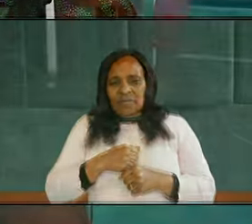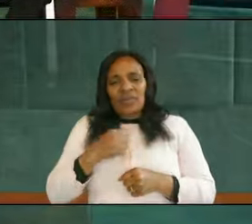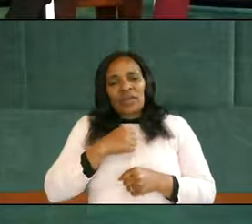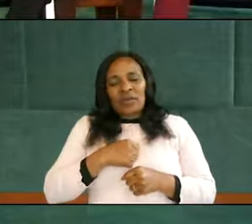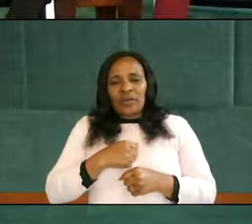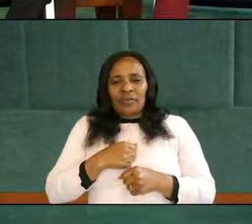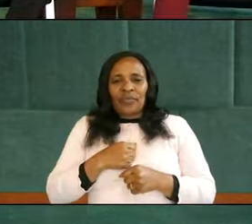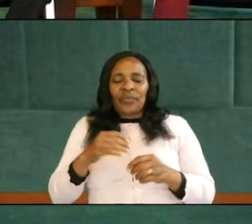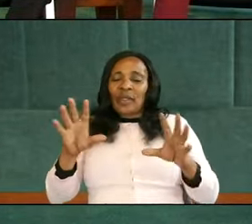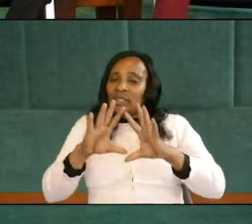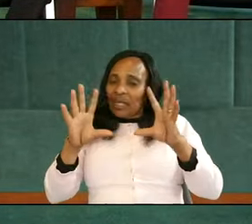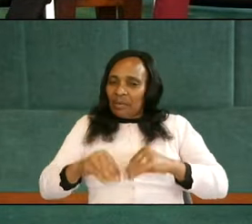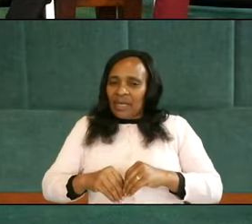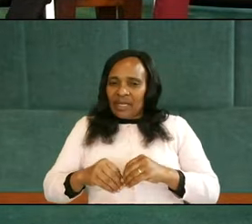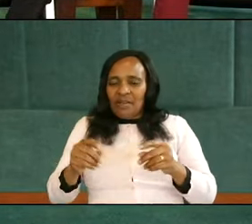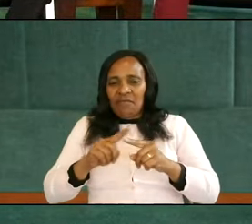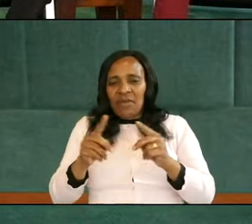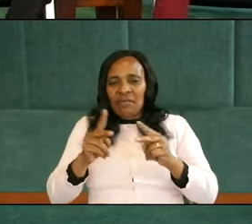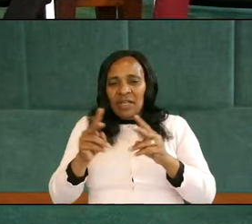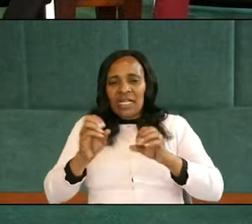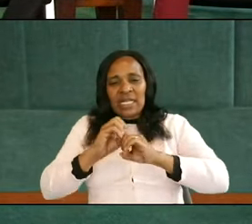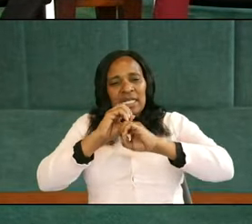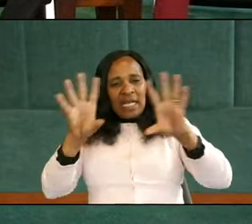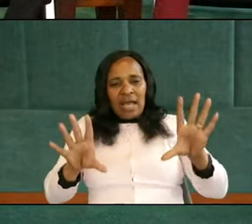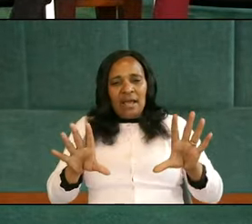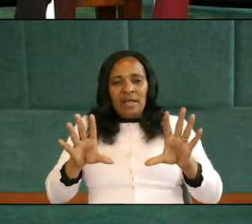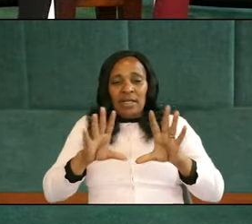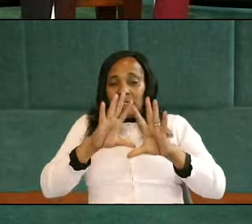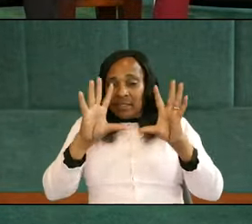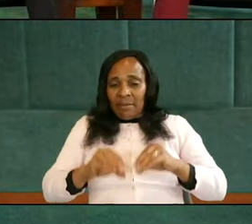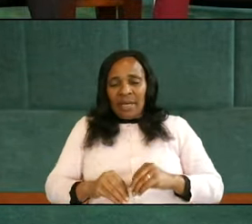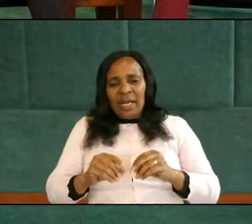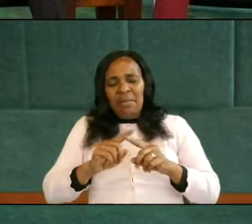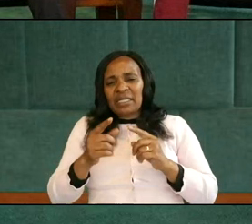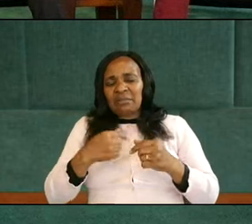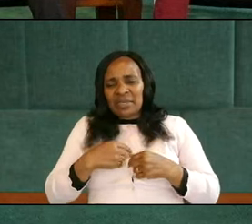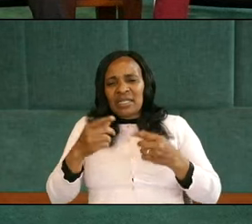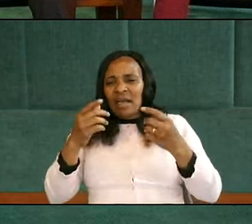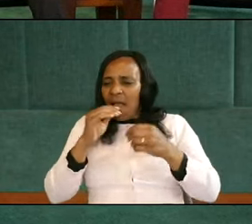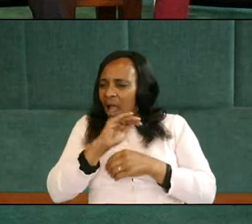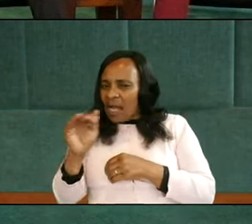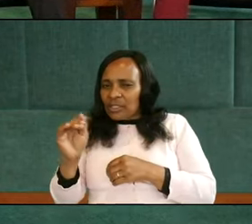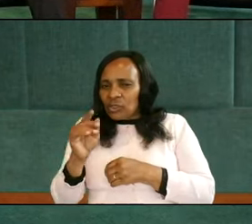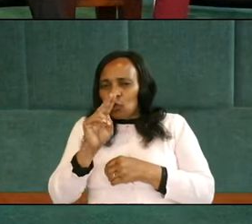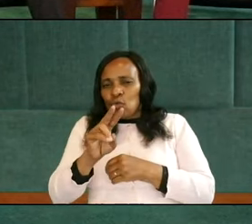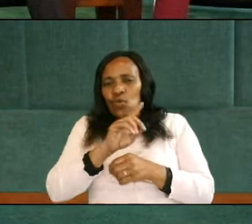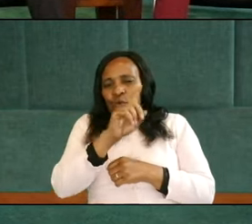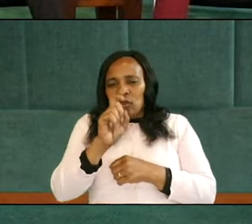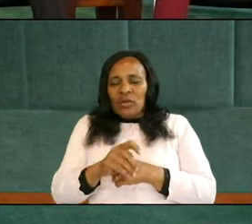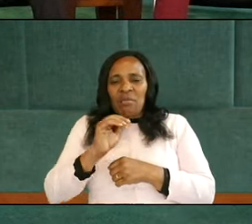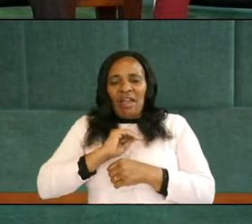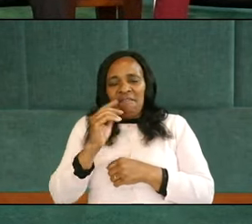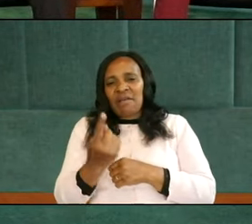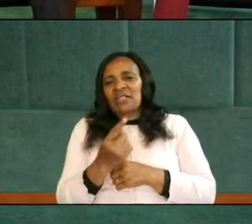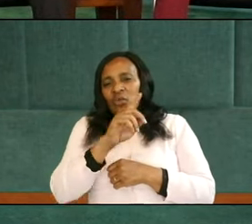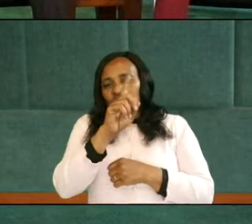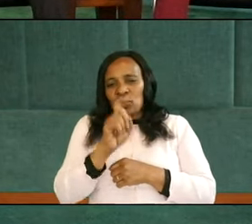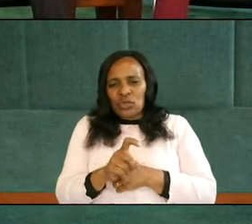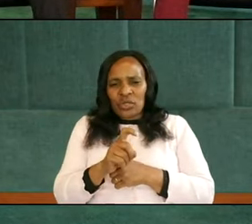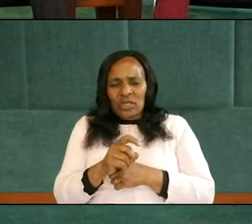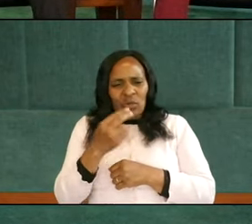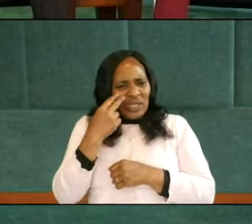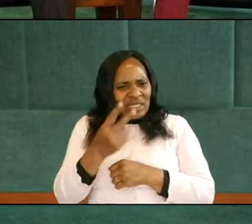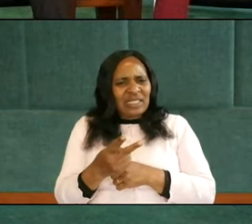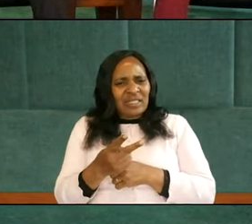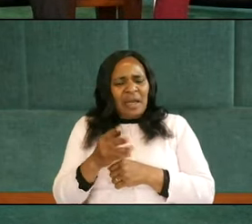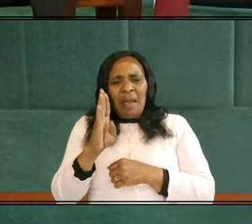that summary. That's a very clear summary. And maybe let me ask maybe two questions. So my first question is, we see